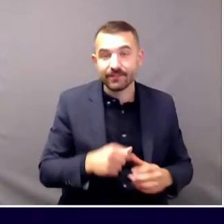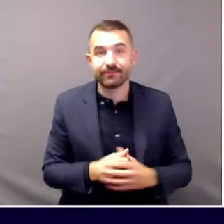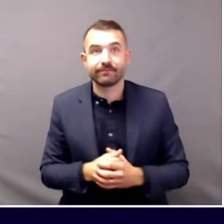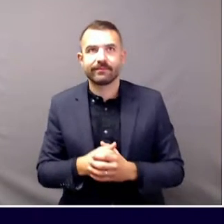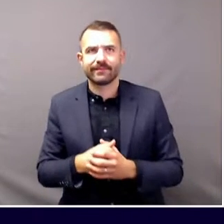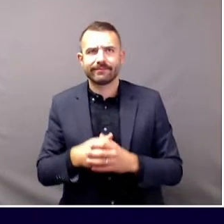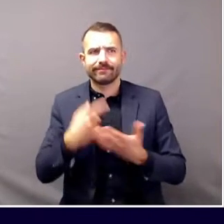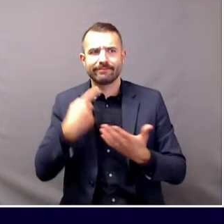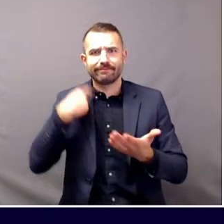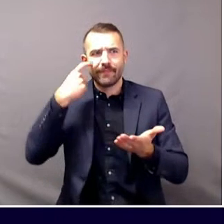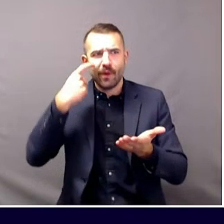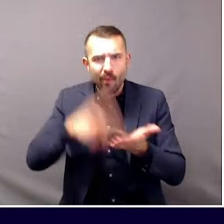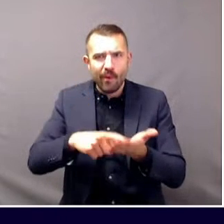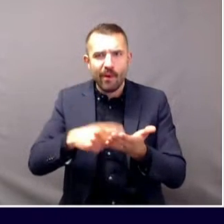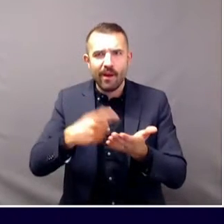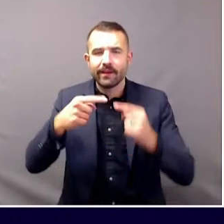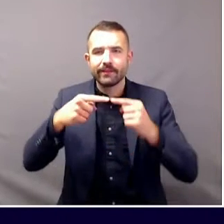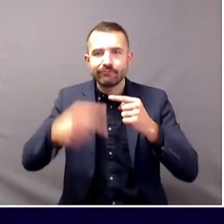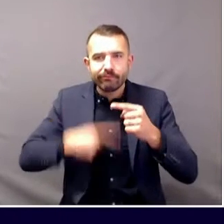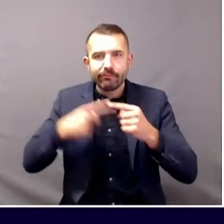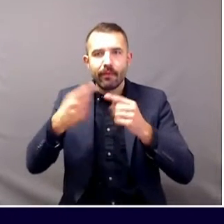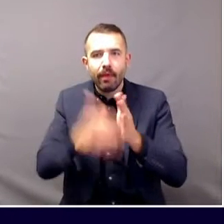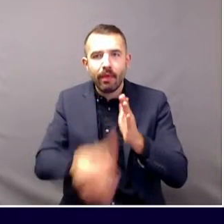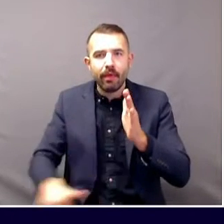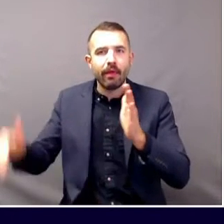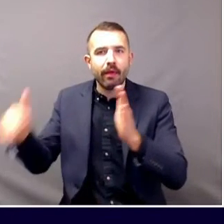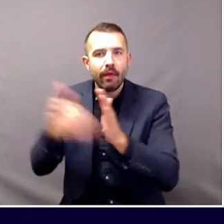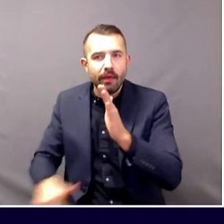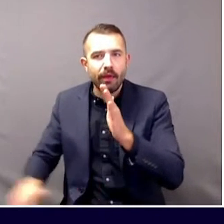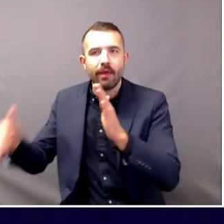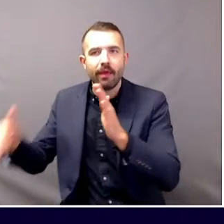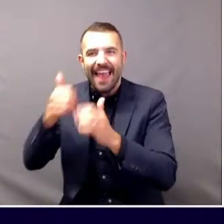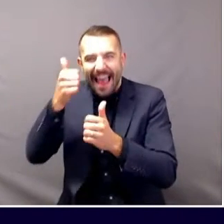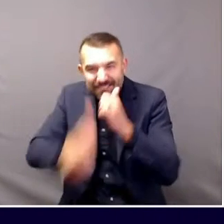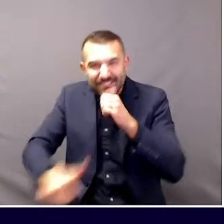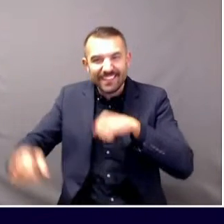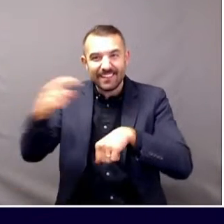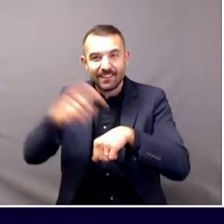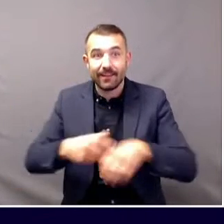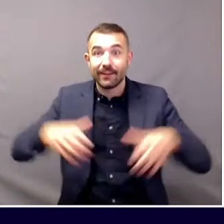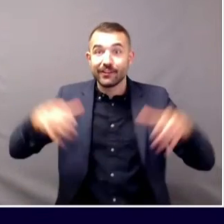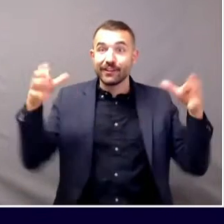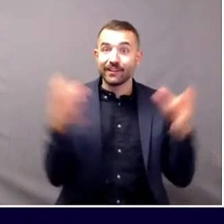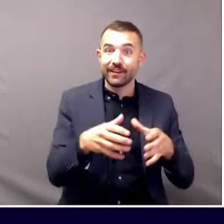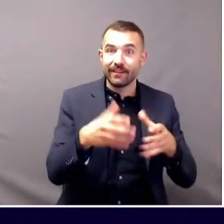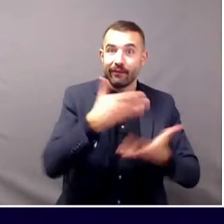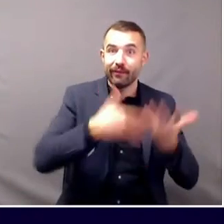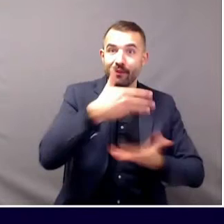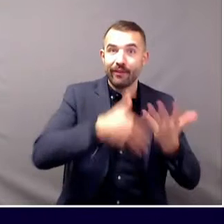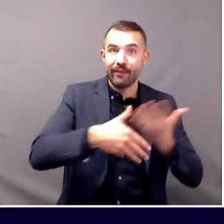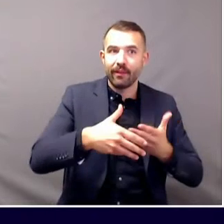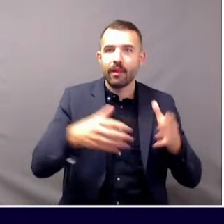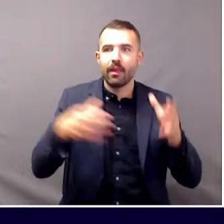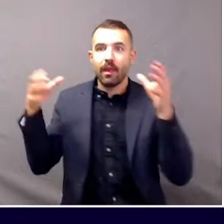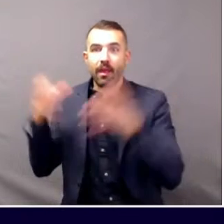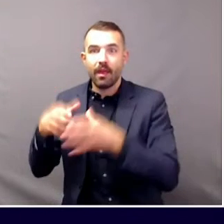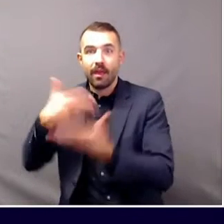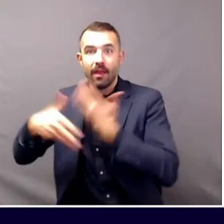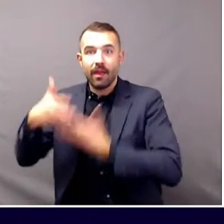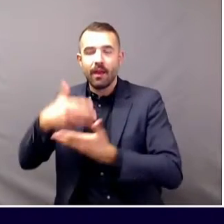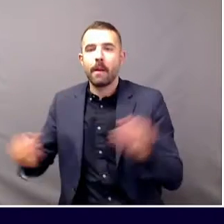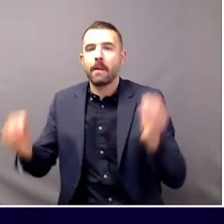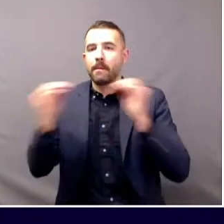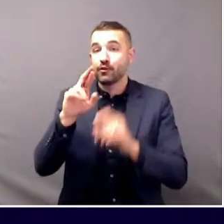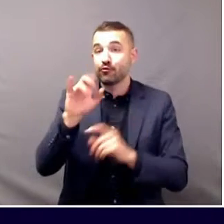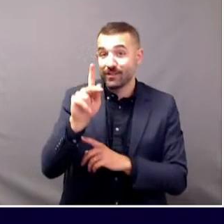that's building upon itself, making each social gathering even riskier and generating cases of individuals